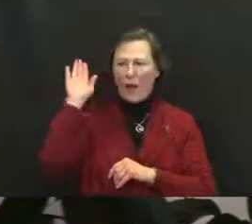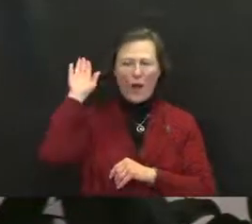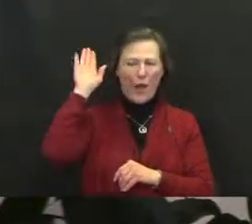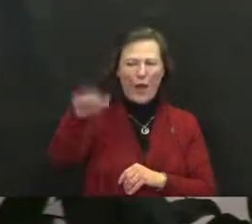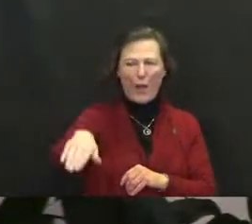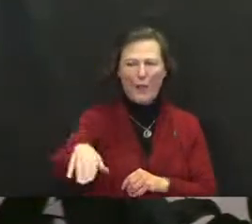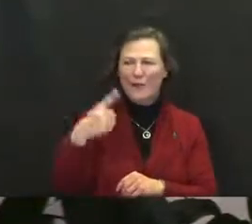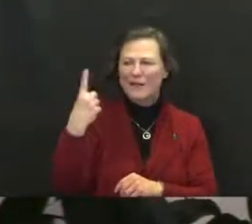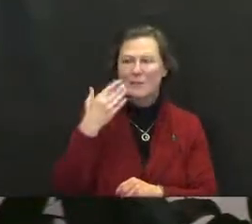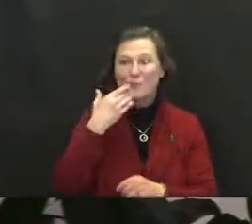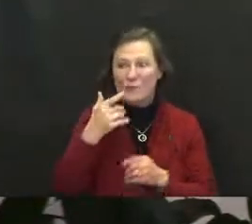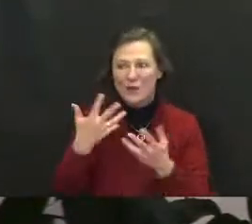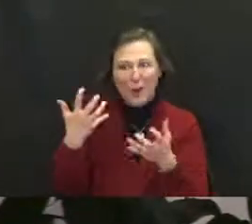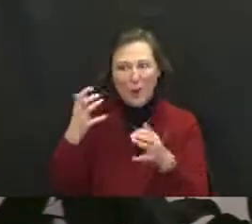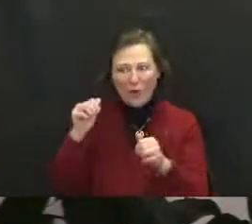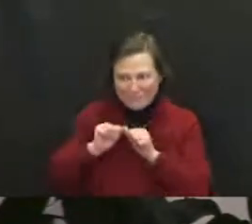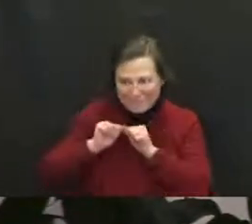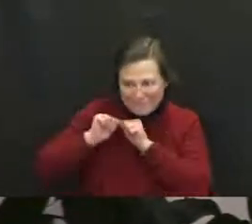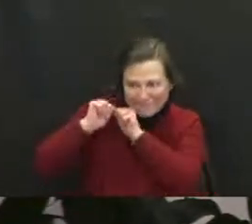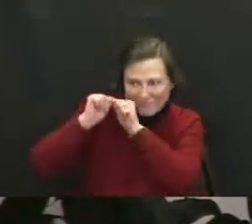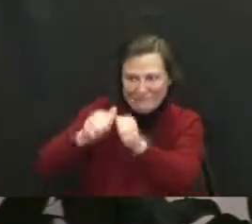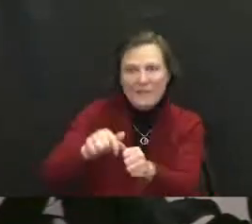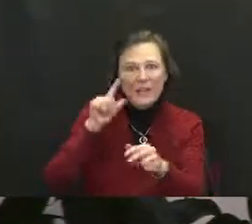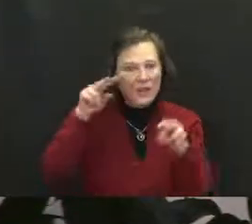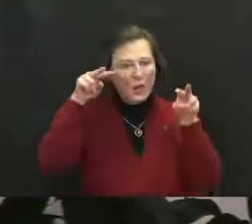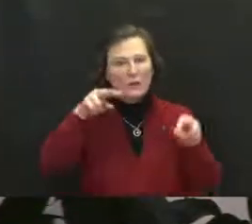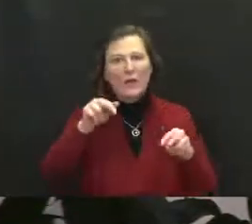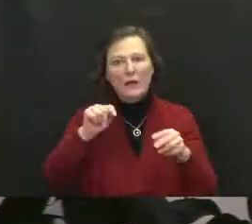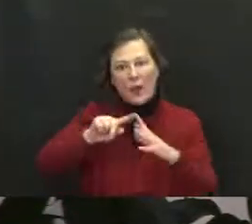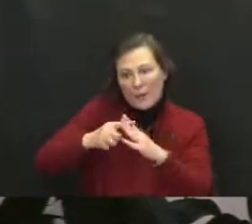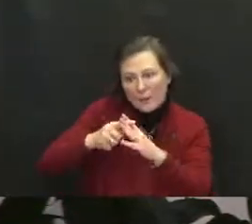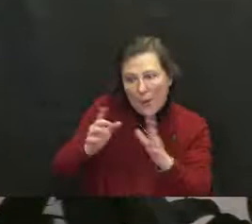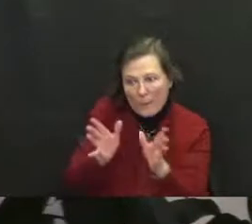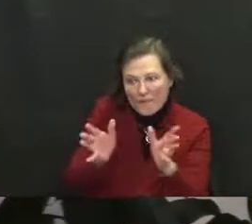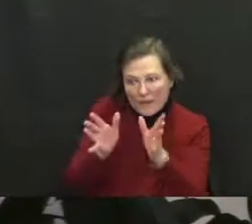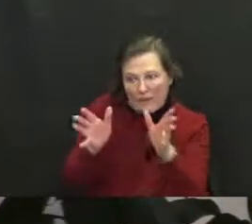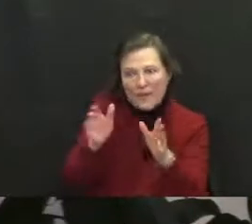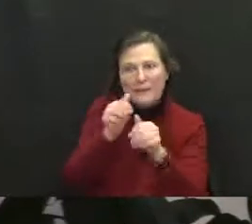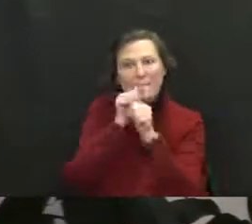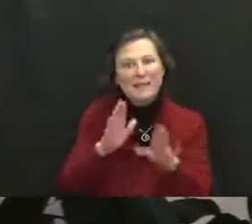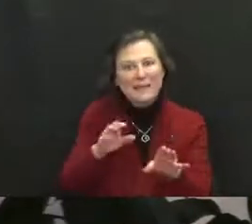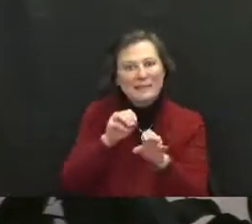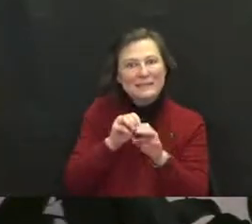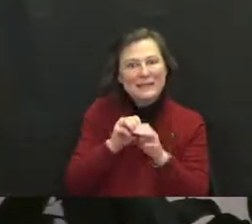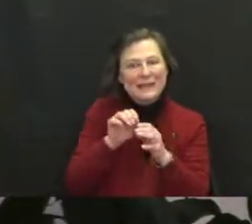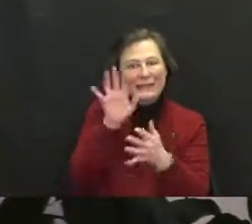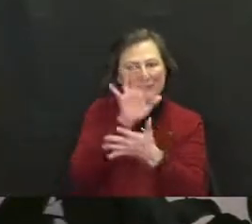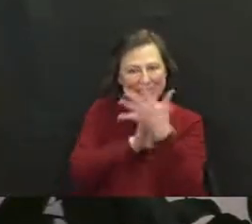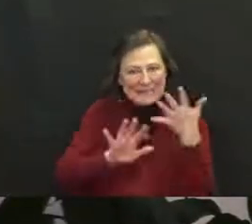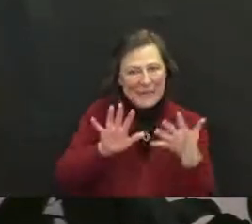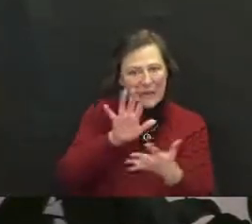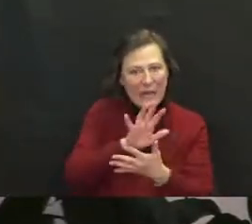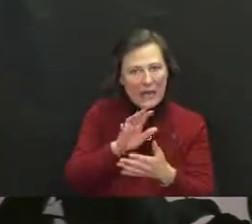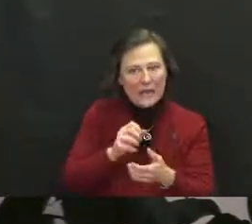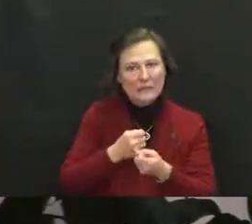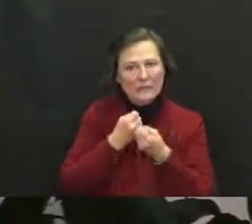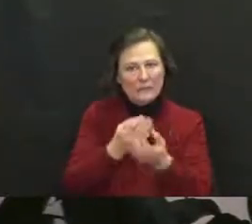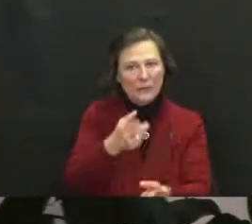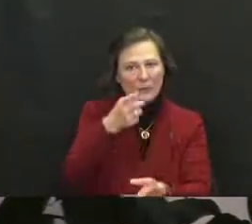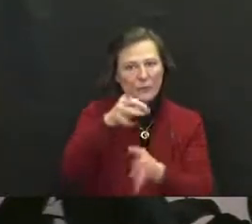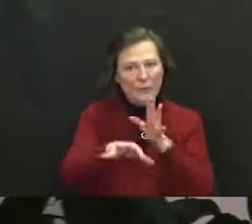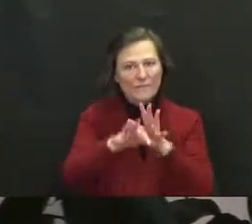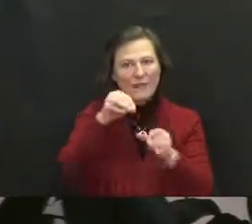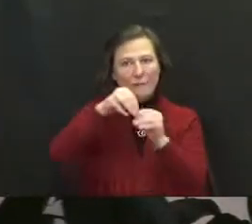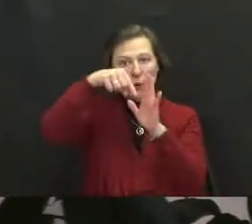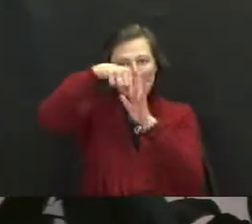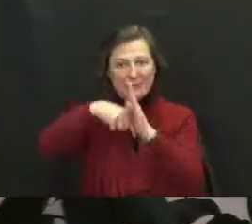it. And he looked upon provocations as blessings in disguise that enable you to find deeper